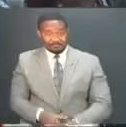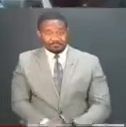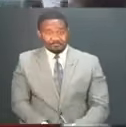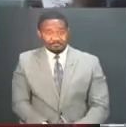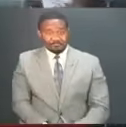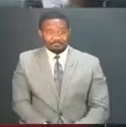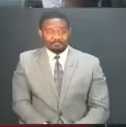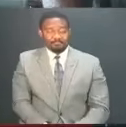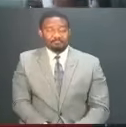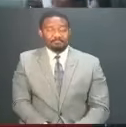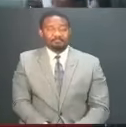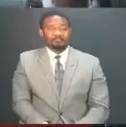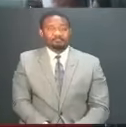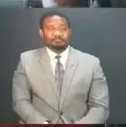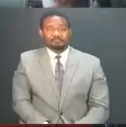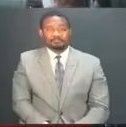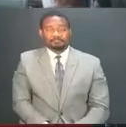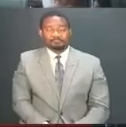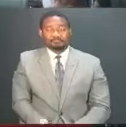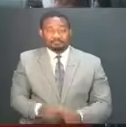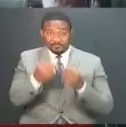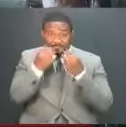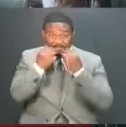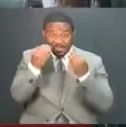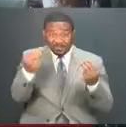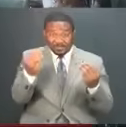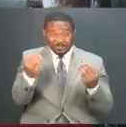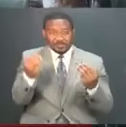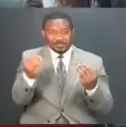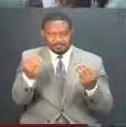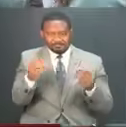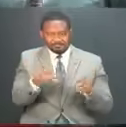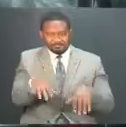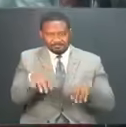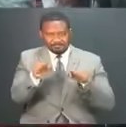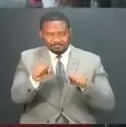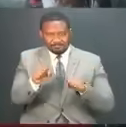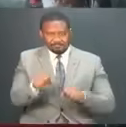The motion is accordingly adopted.